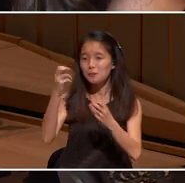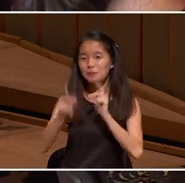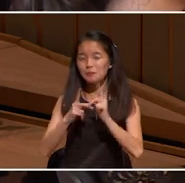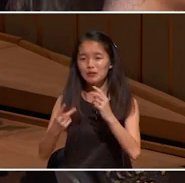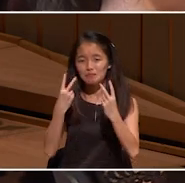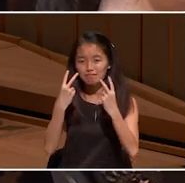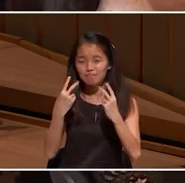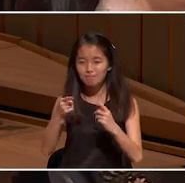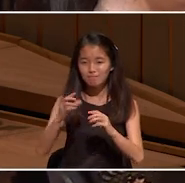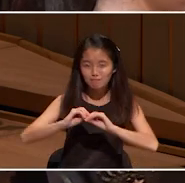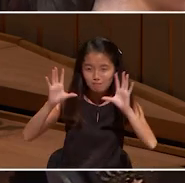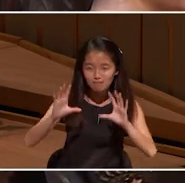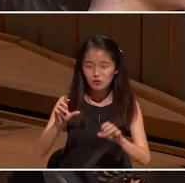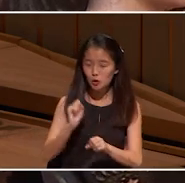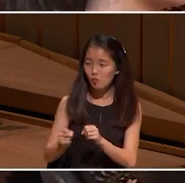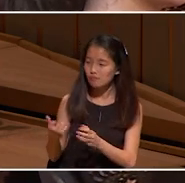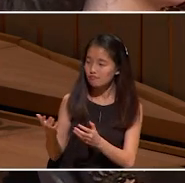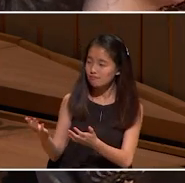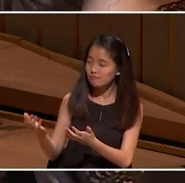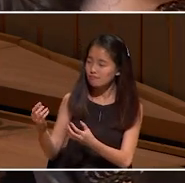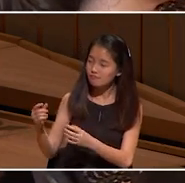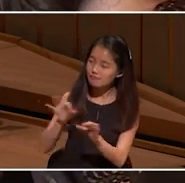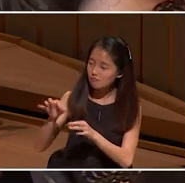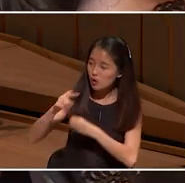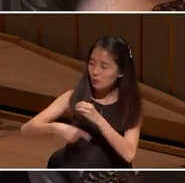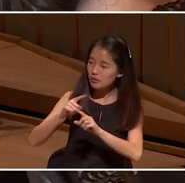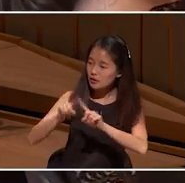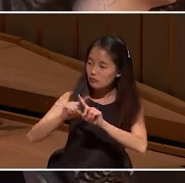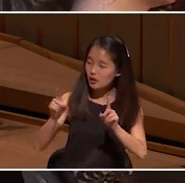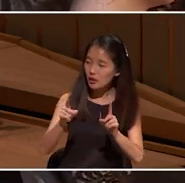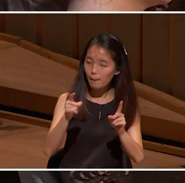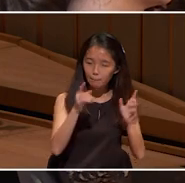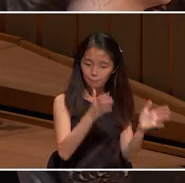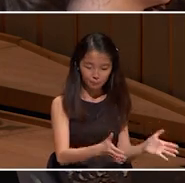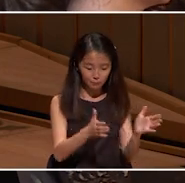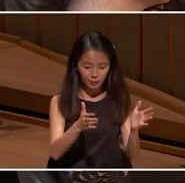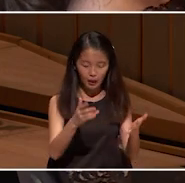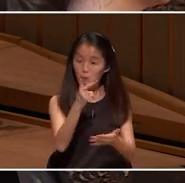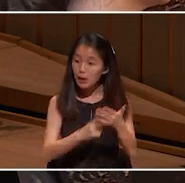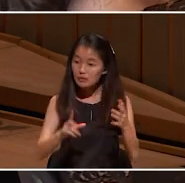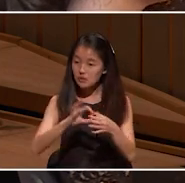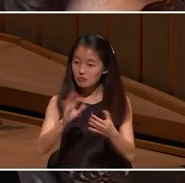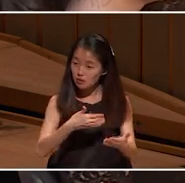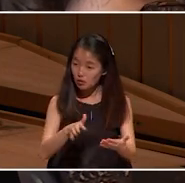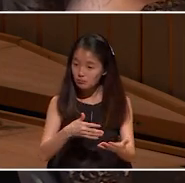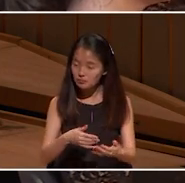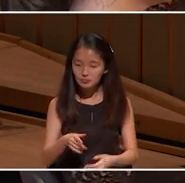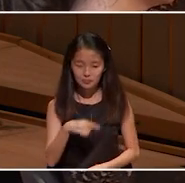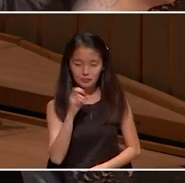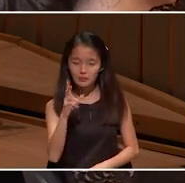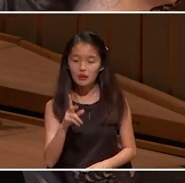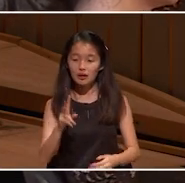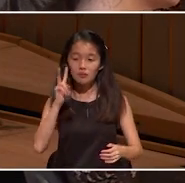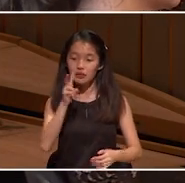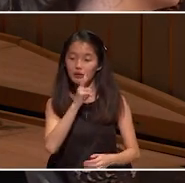well. Tell me about different movements that we're gonna be listening to. So in VANDA, there's three movements, like a standard